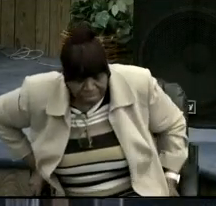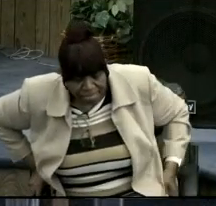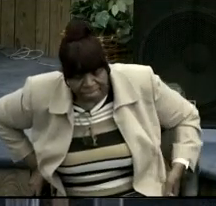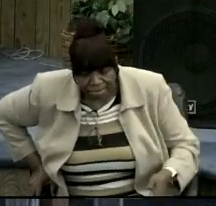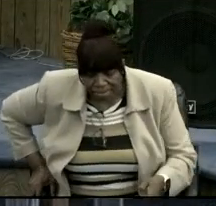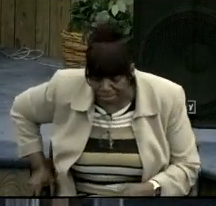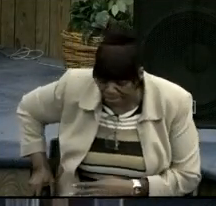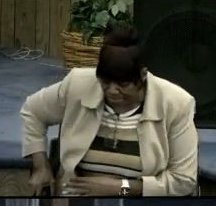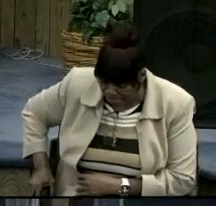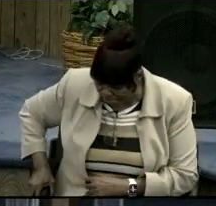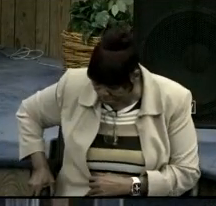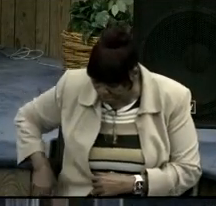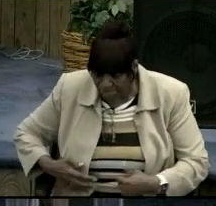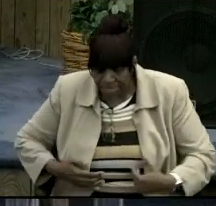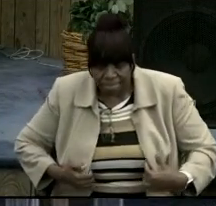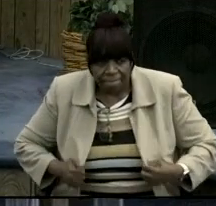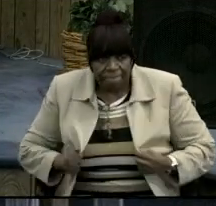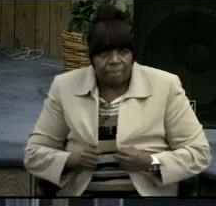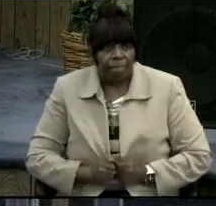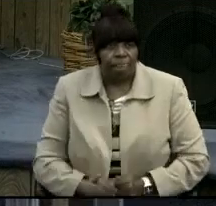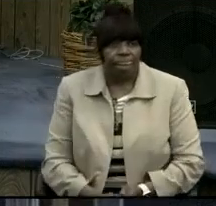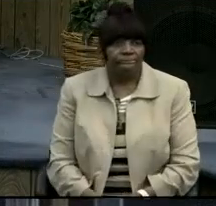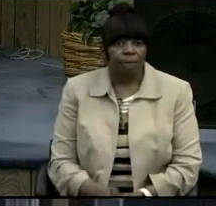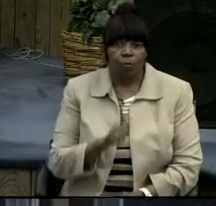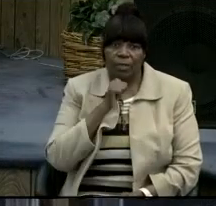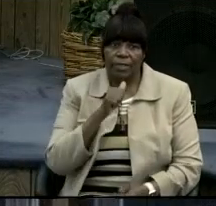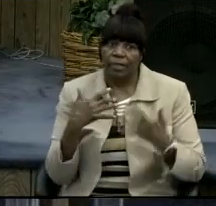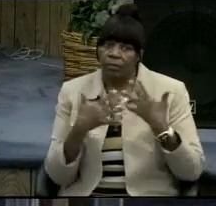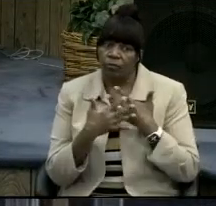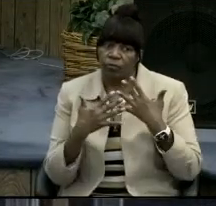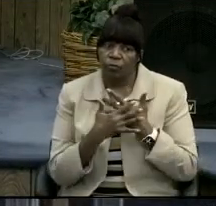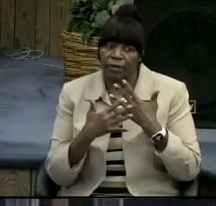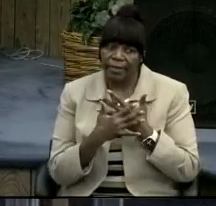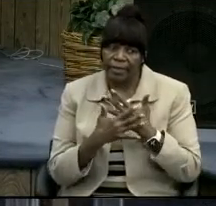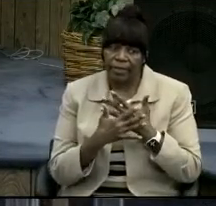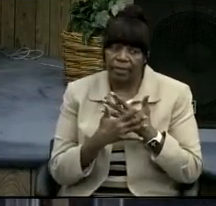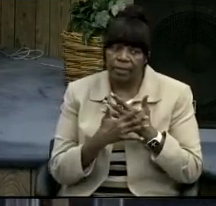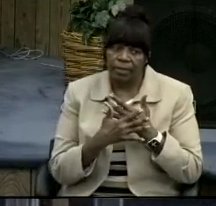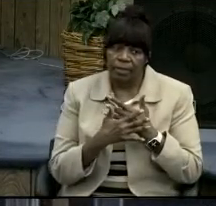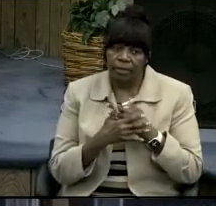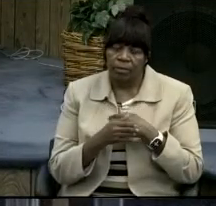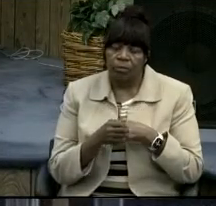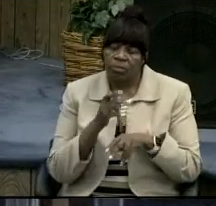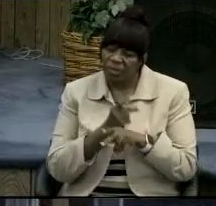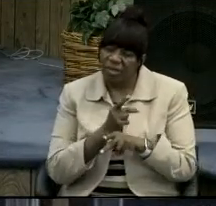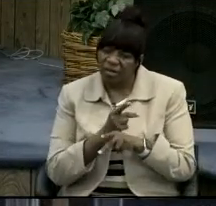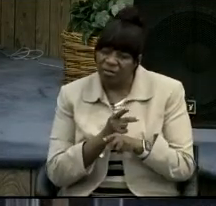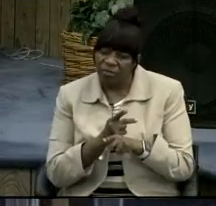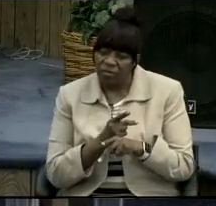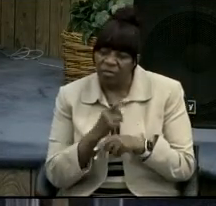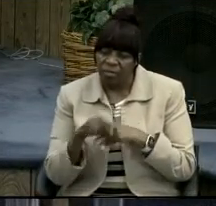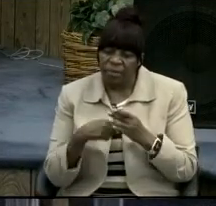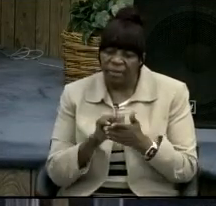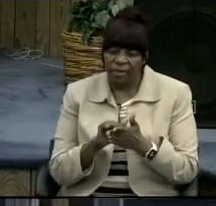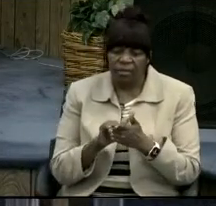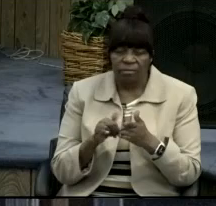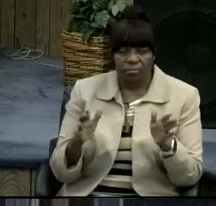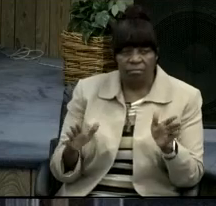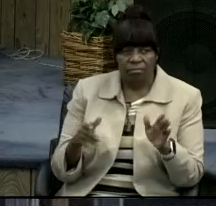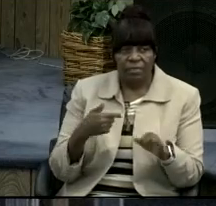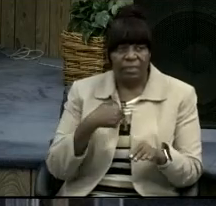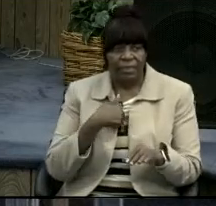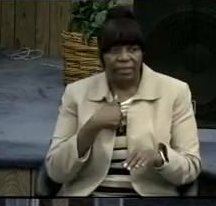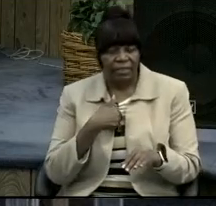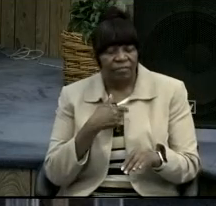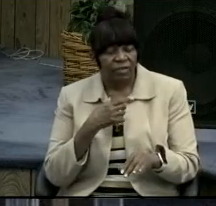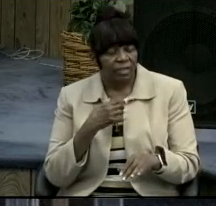because we're afraid or we're unsafe. We're just cautious. That's all. That's all. I have a letter here from